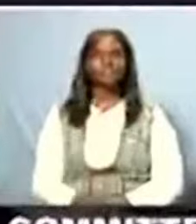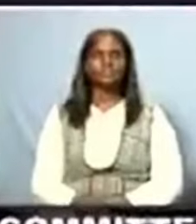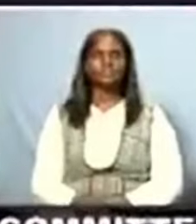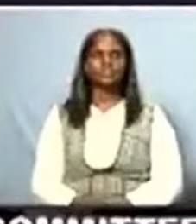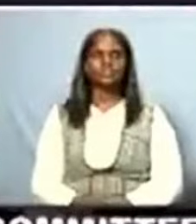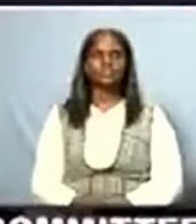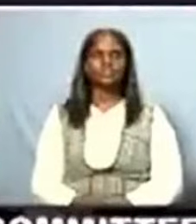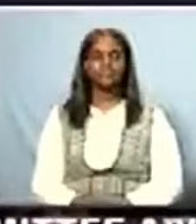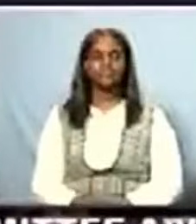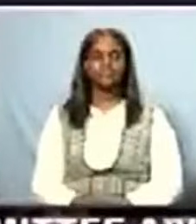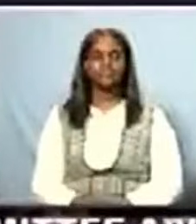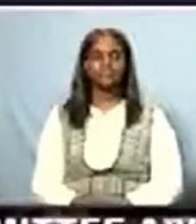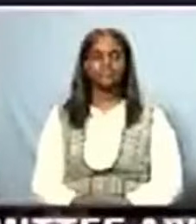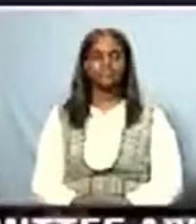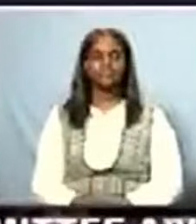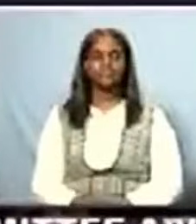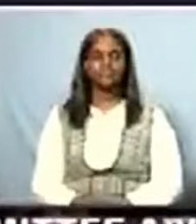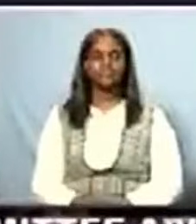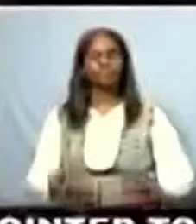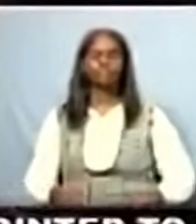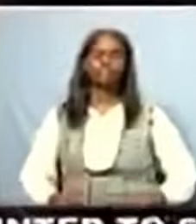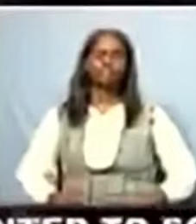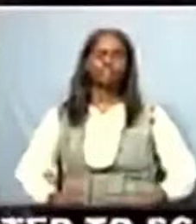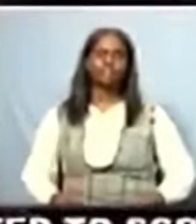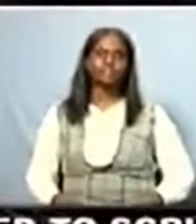Chair, I submit.